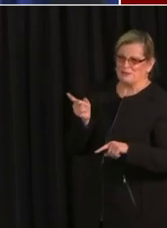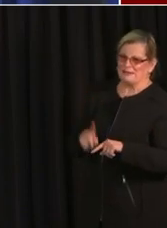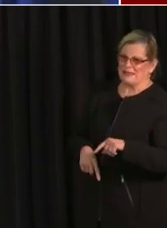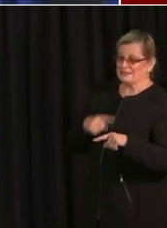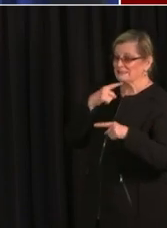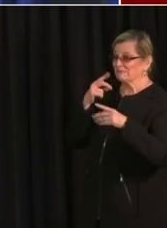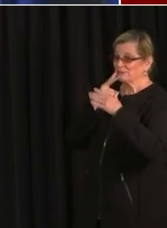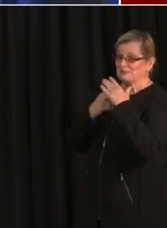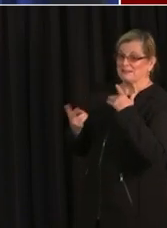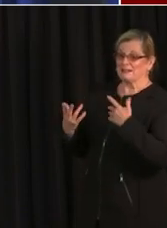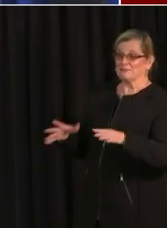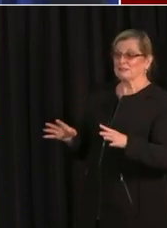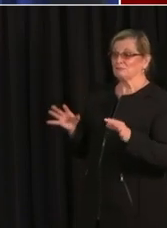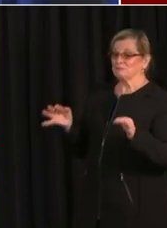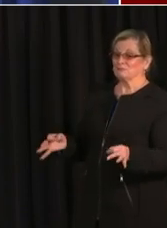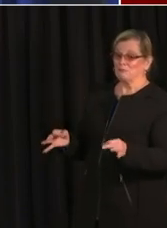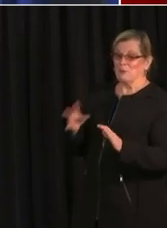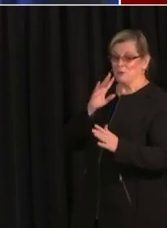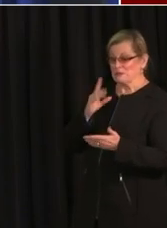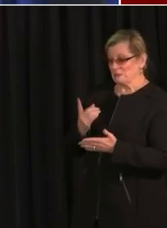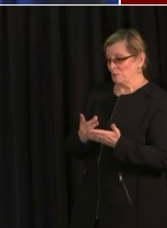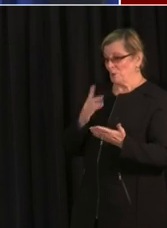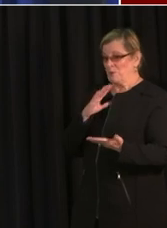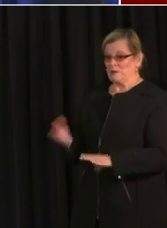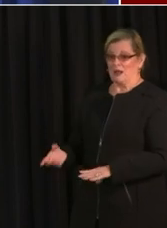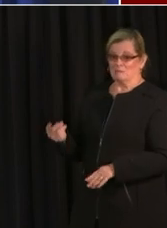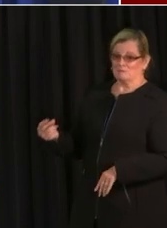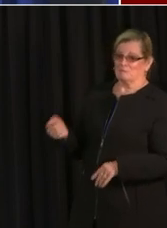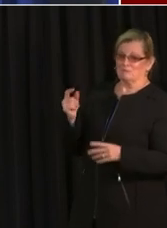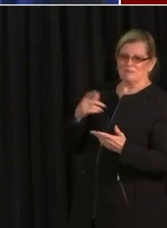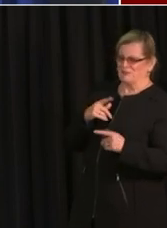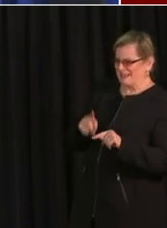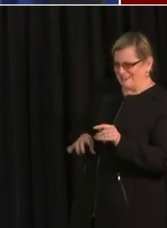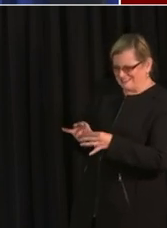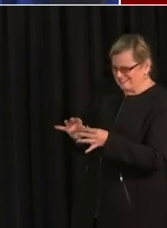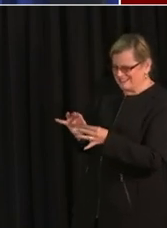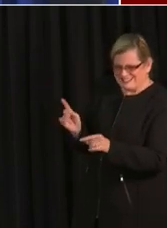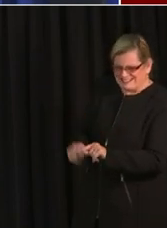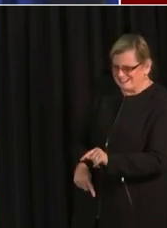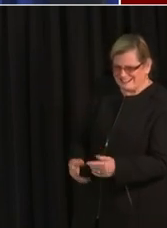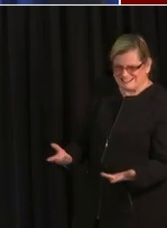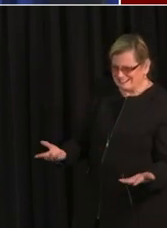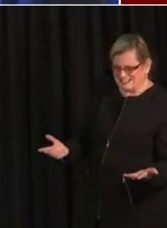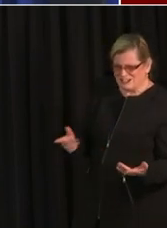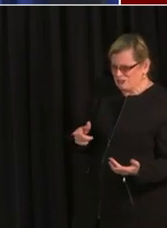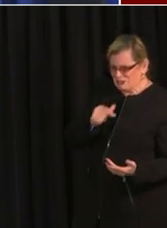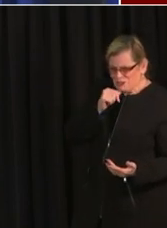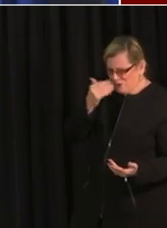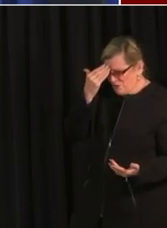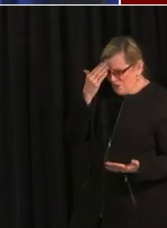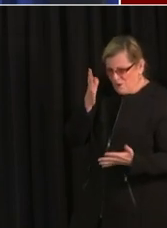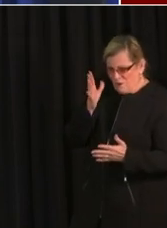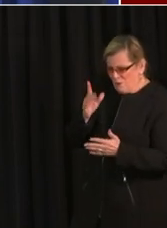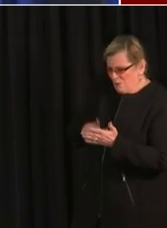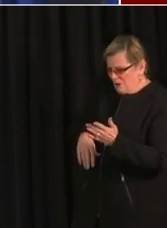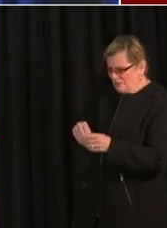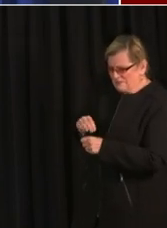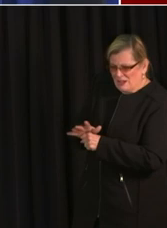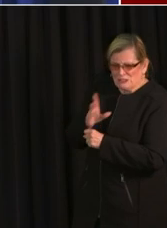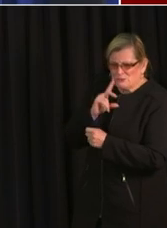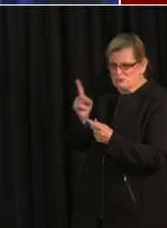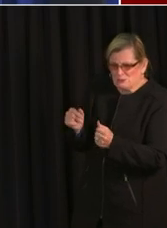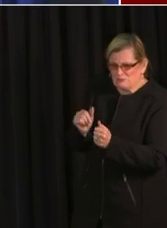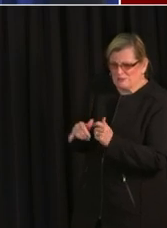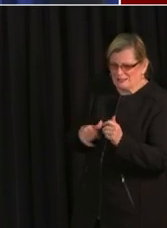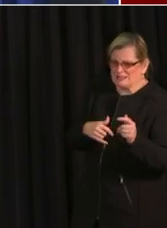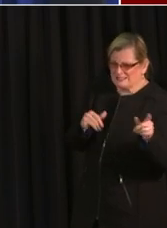So we don't know what the trajectory of this virus will do in any community. And so that would be my answer, and I